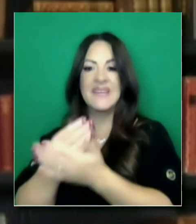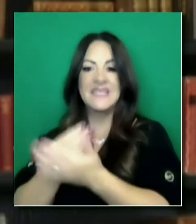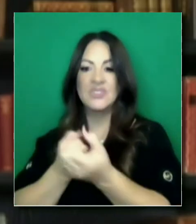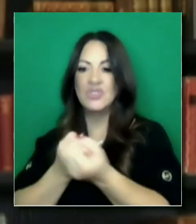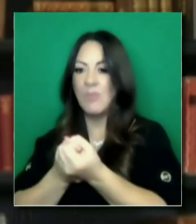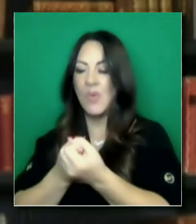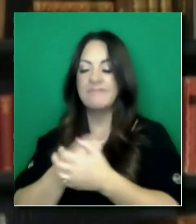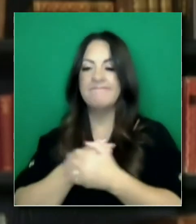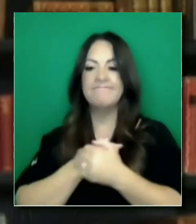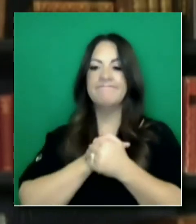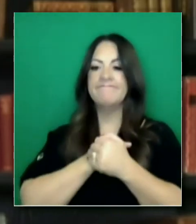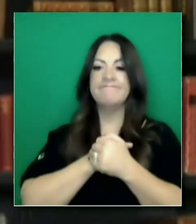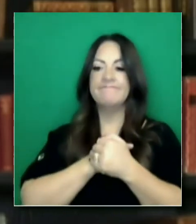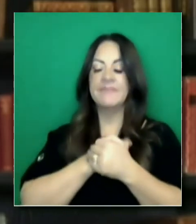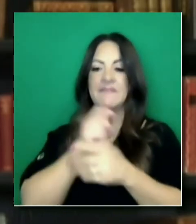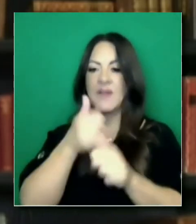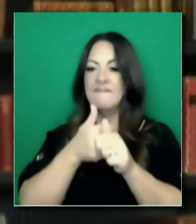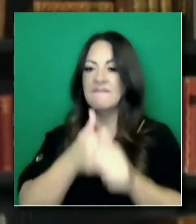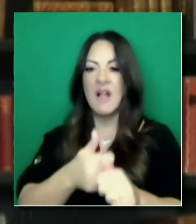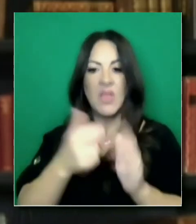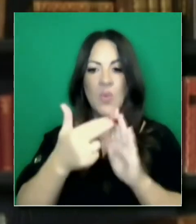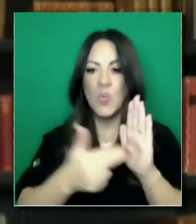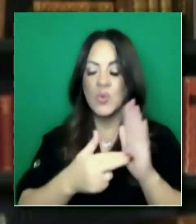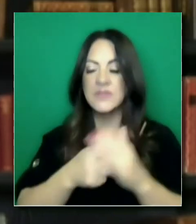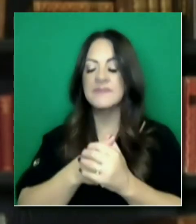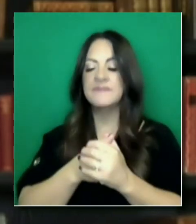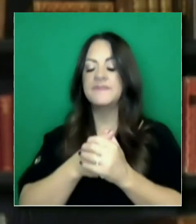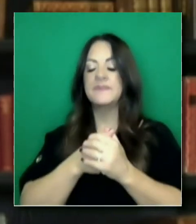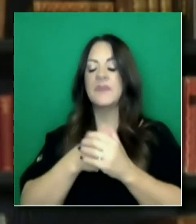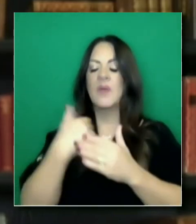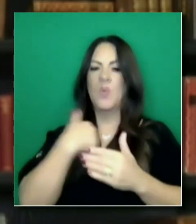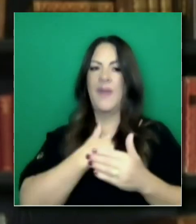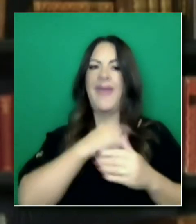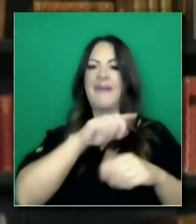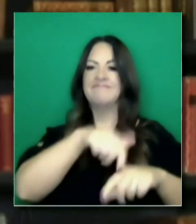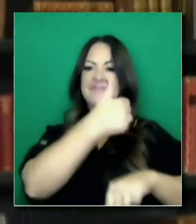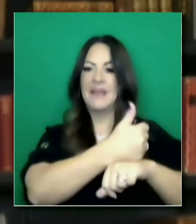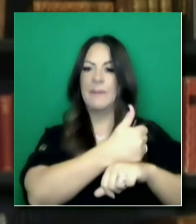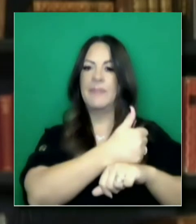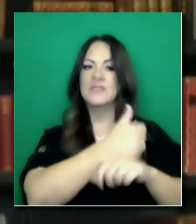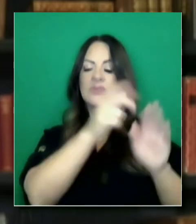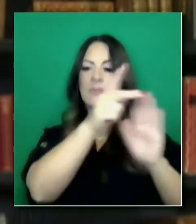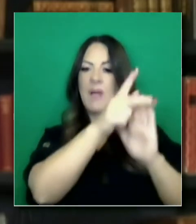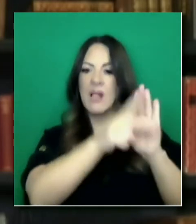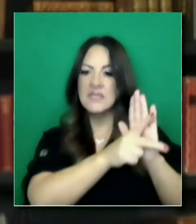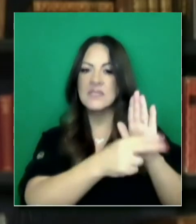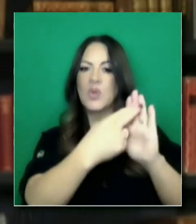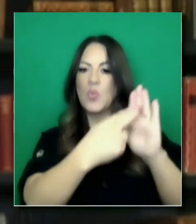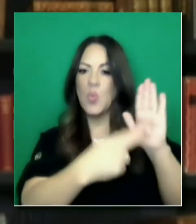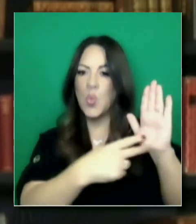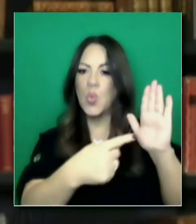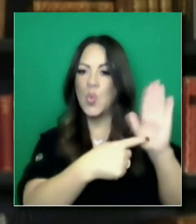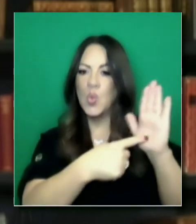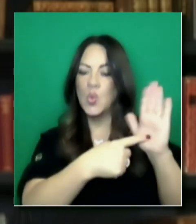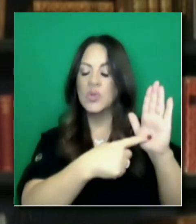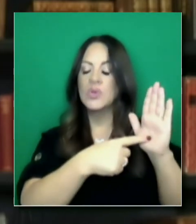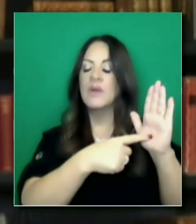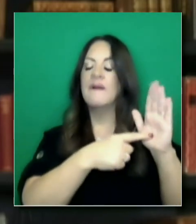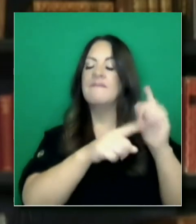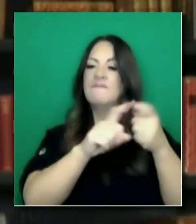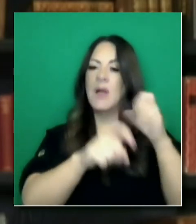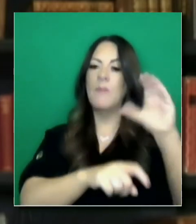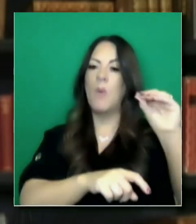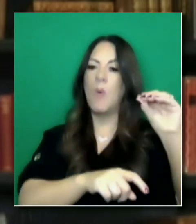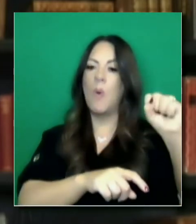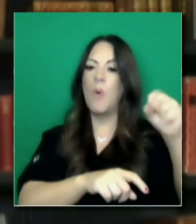in on enforcement, new guidelines, operational guidelines through OSHA, and new updates in terms of some of their